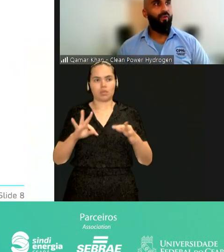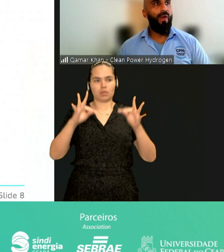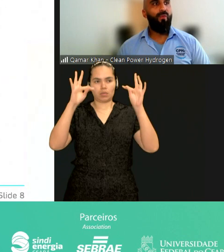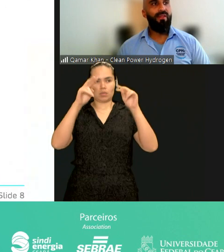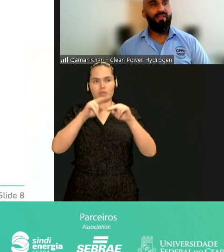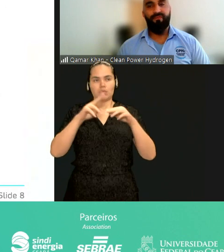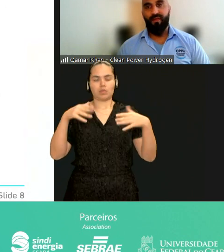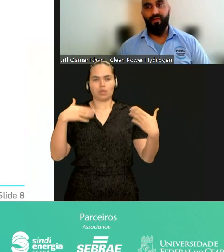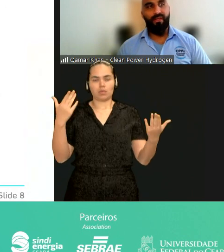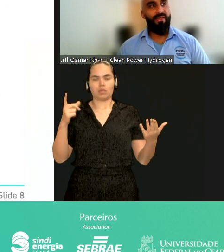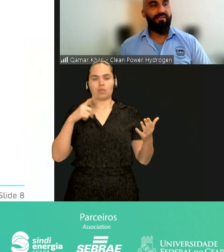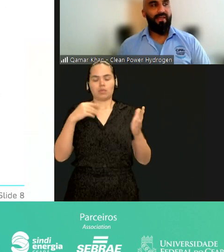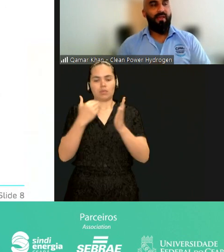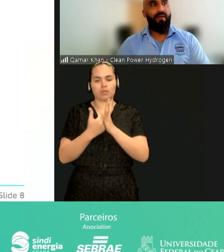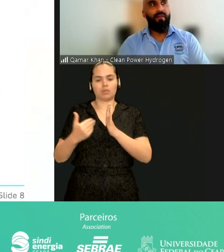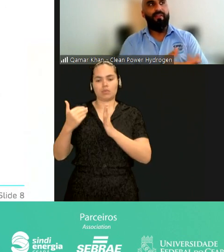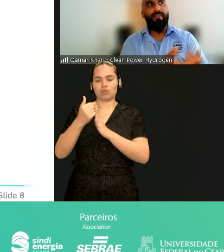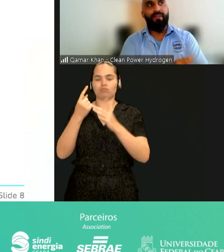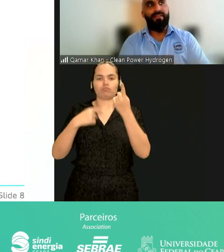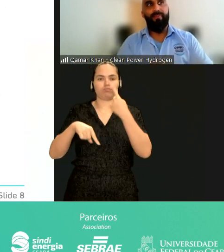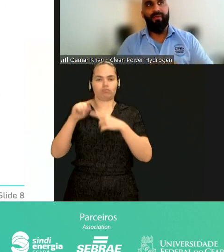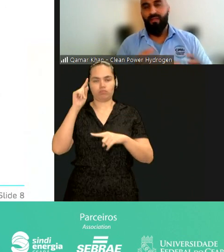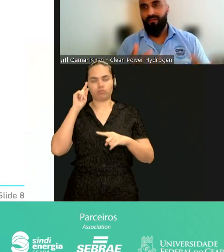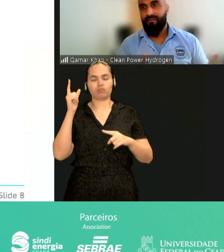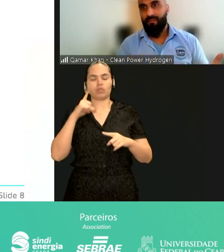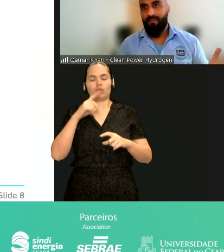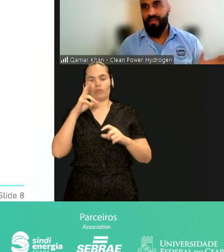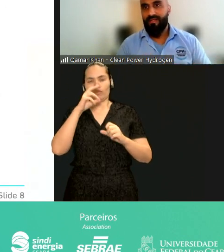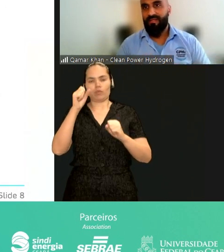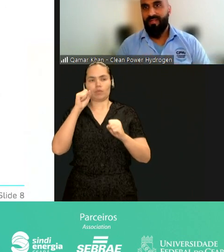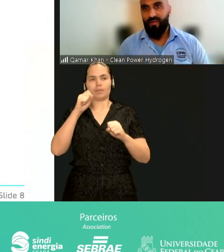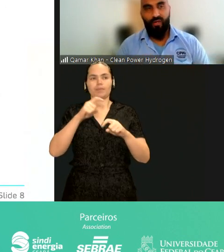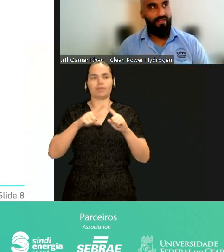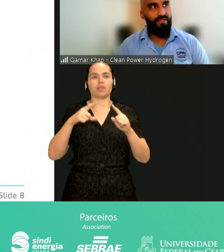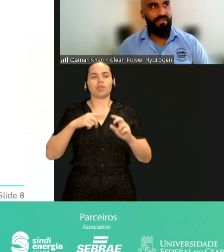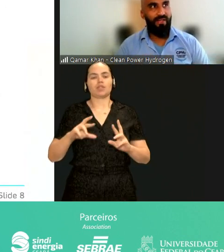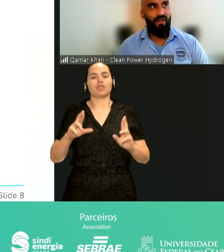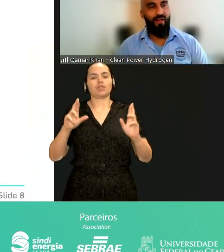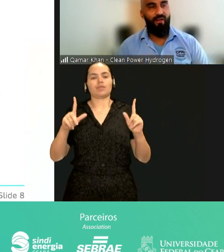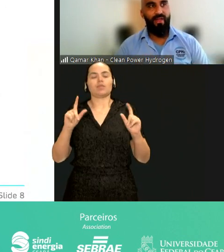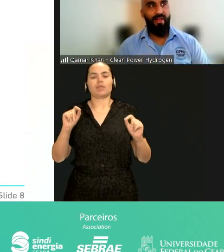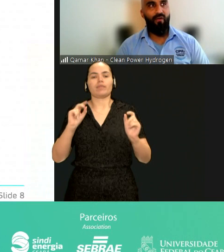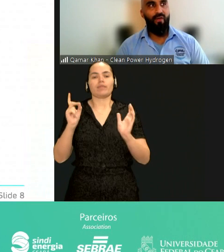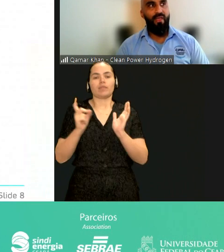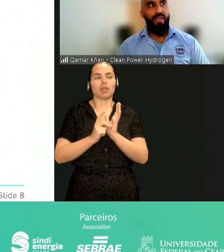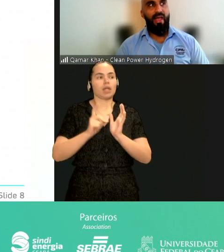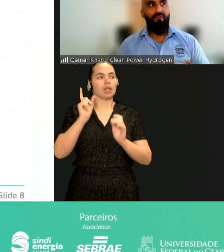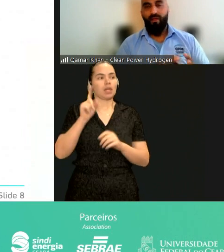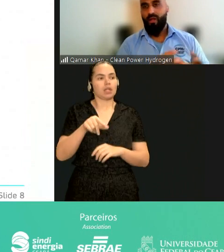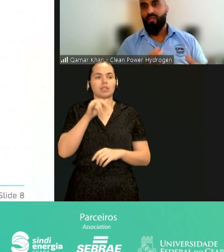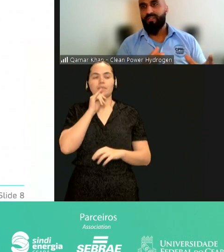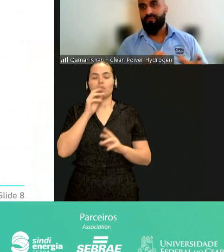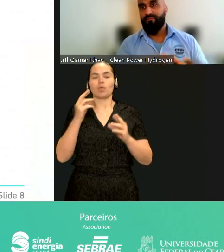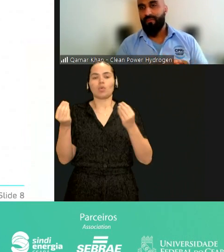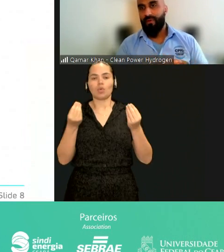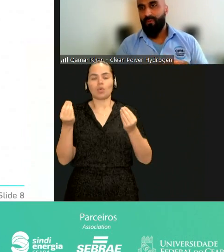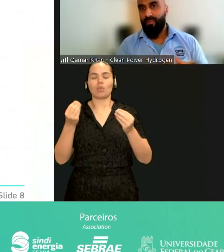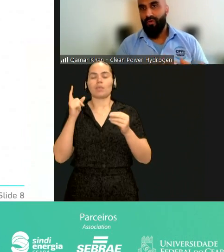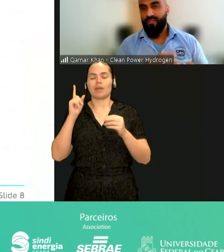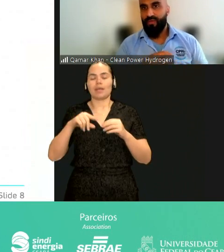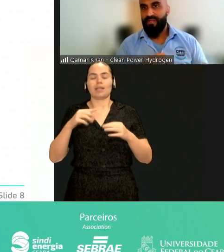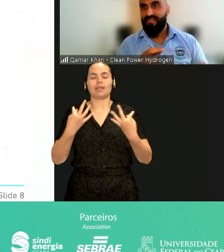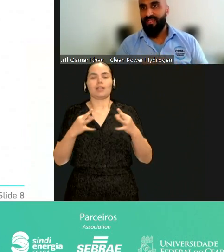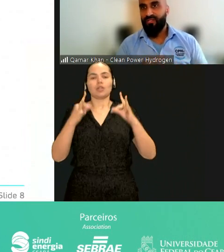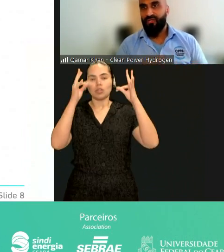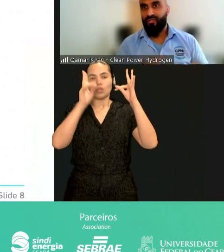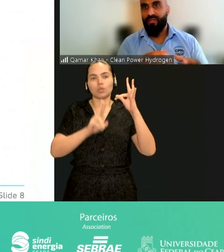So where we differ is that typical existing technologies that are out there now have lots of components